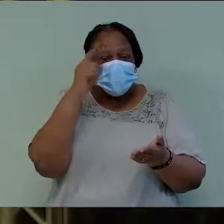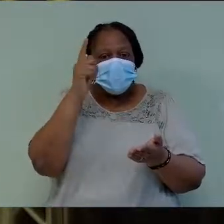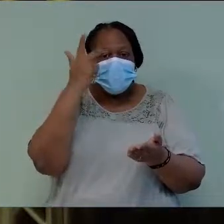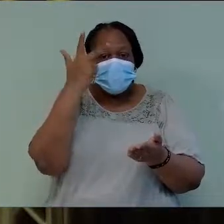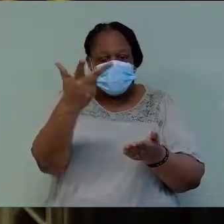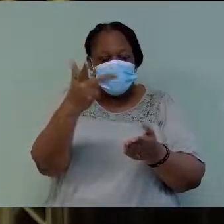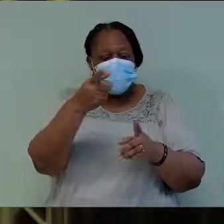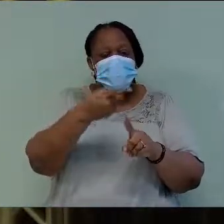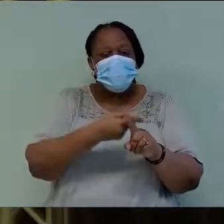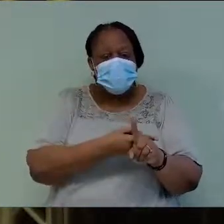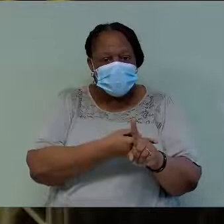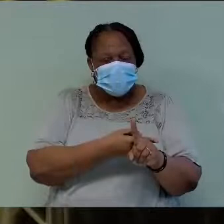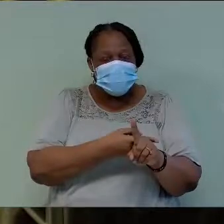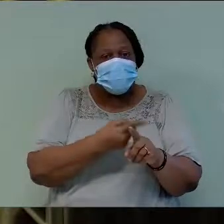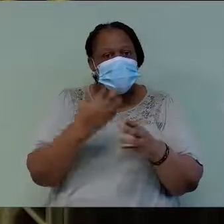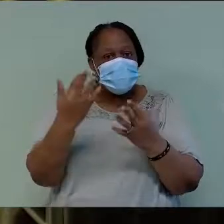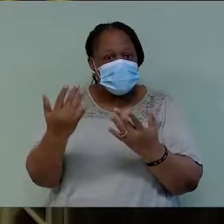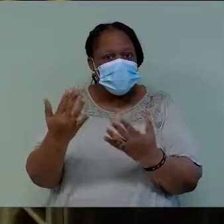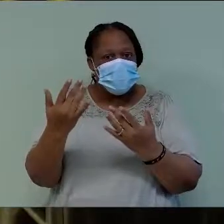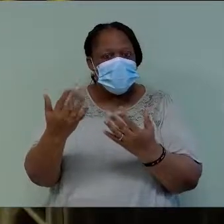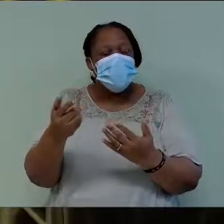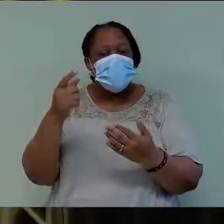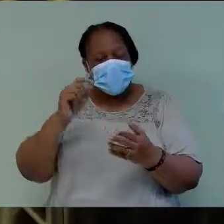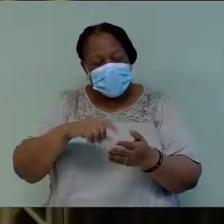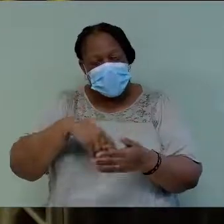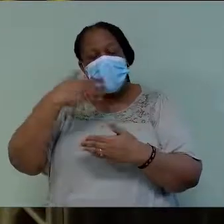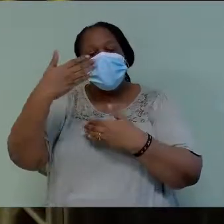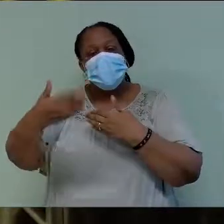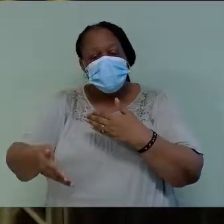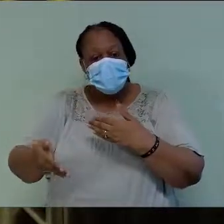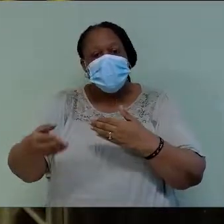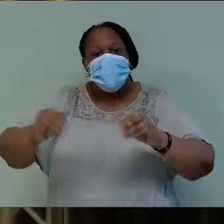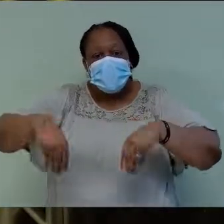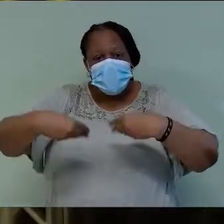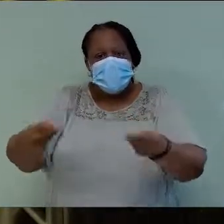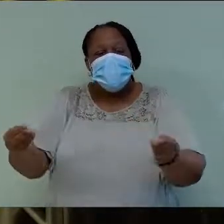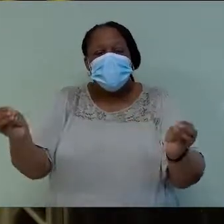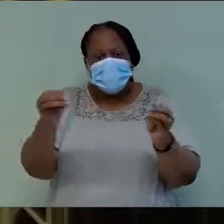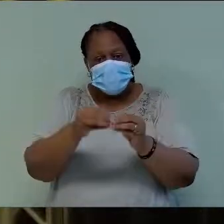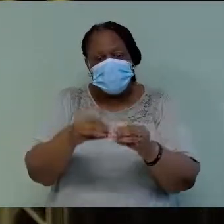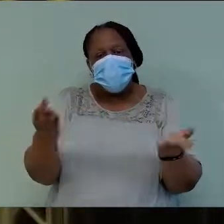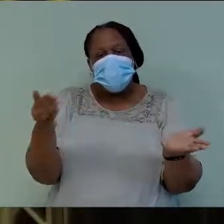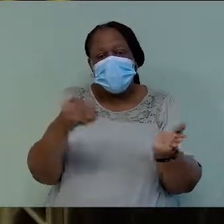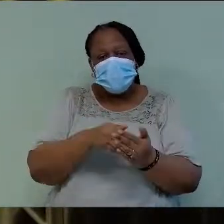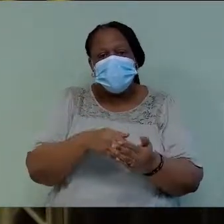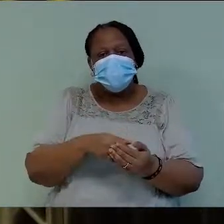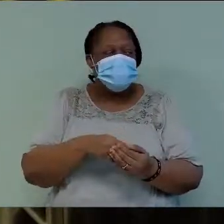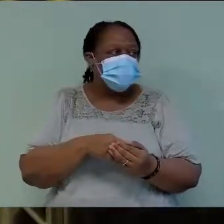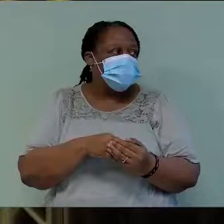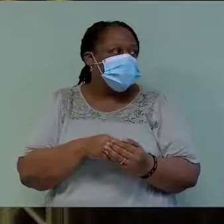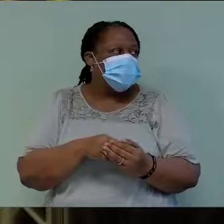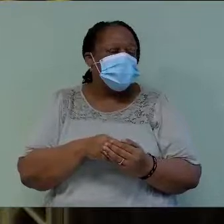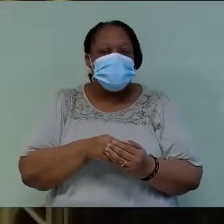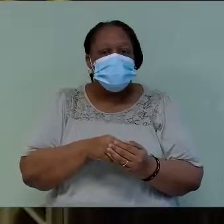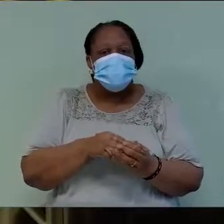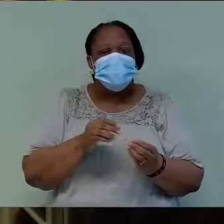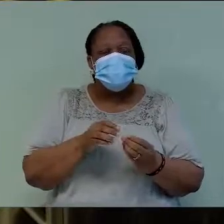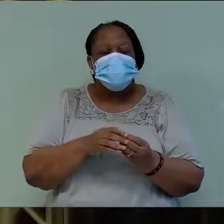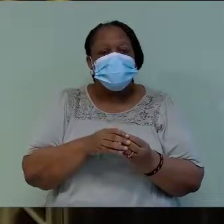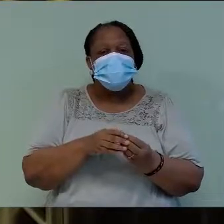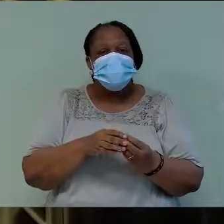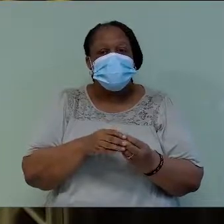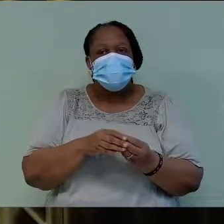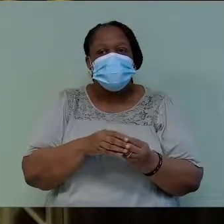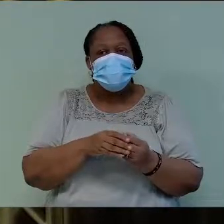wages for a maximum of 3 months. Another issue I want to address is employees who